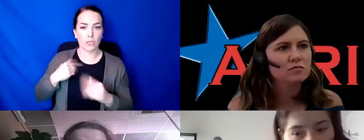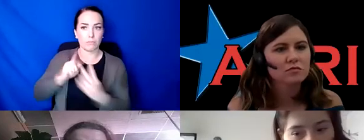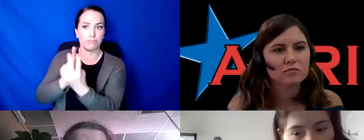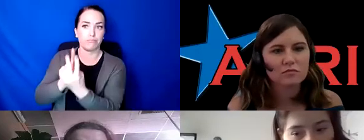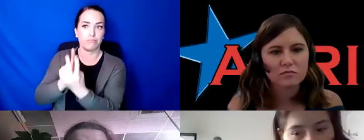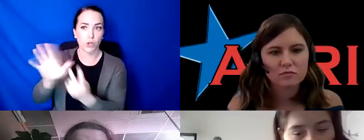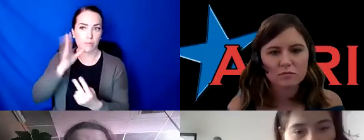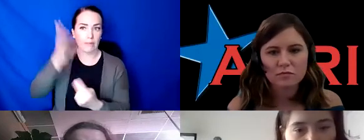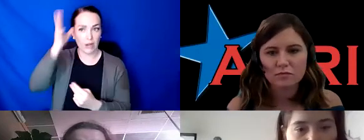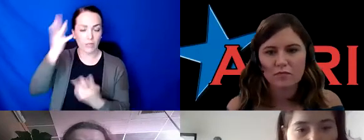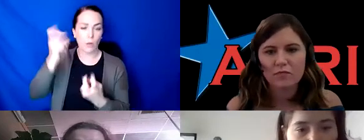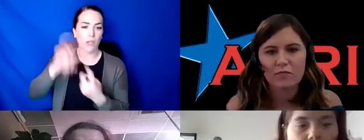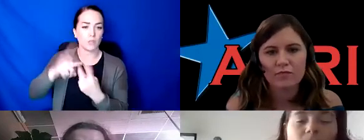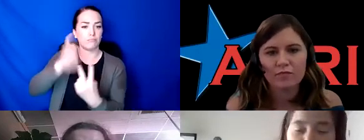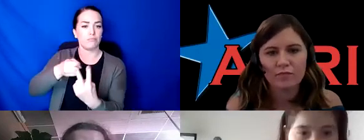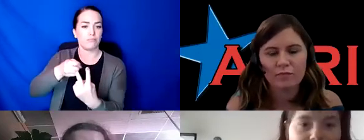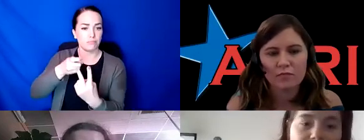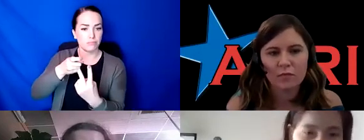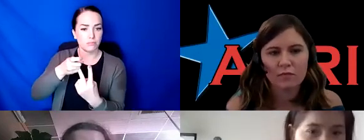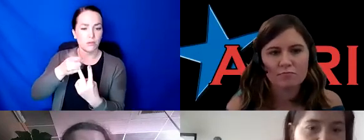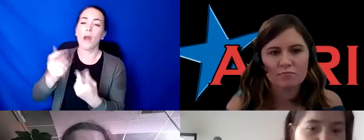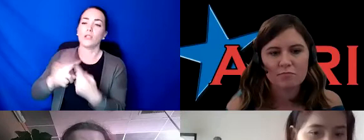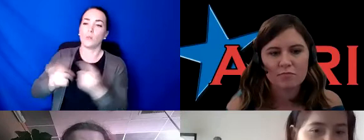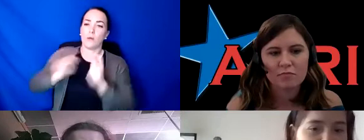community award. And they asked them